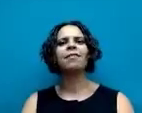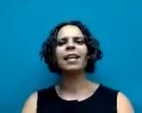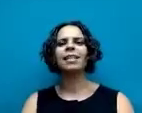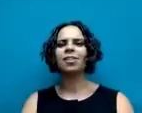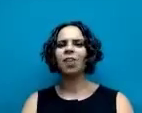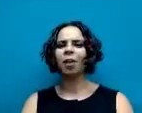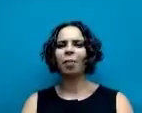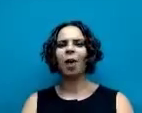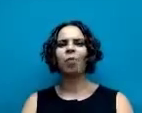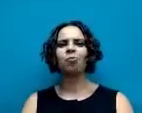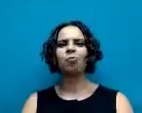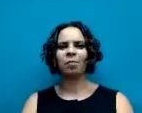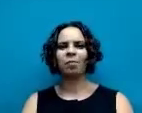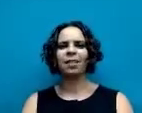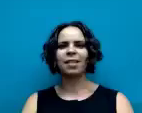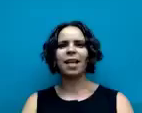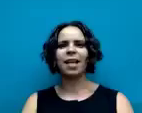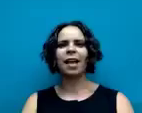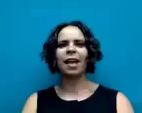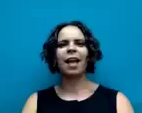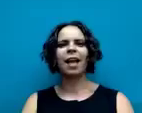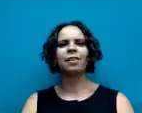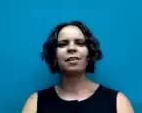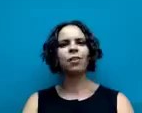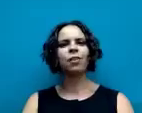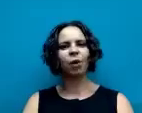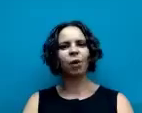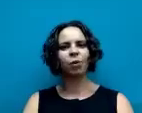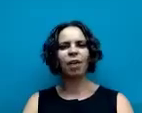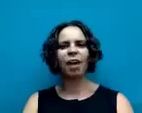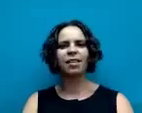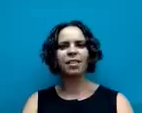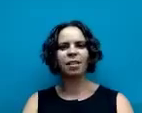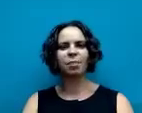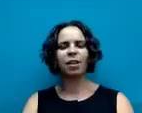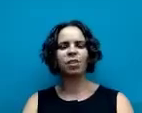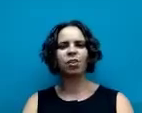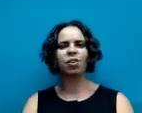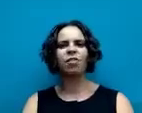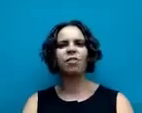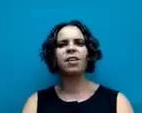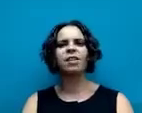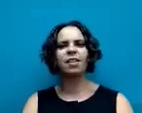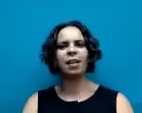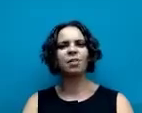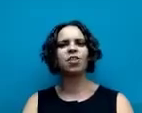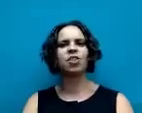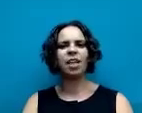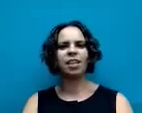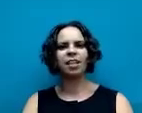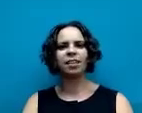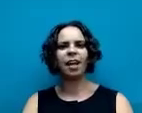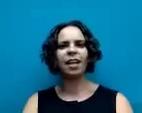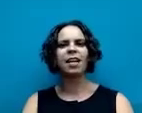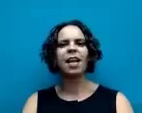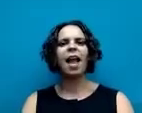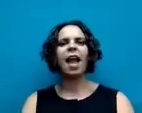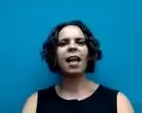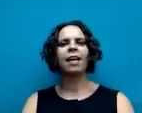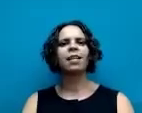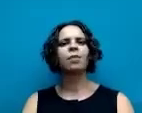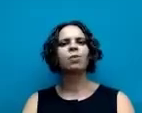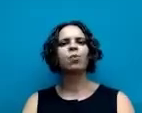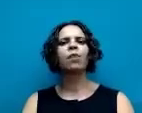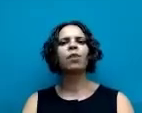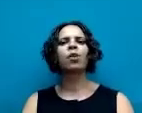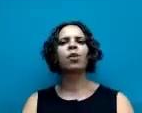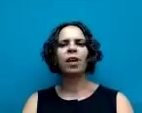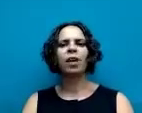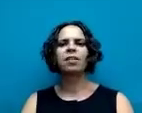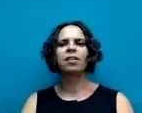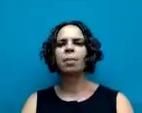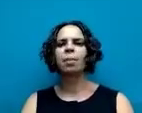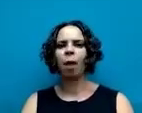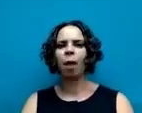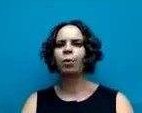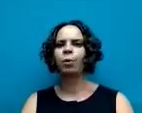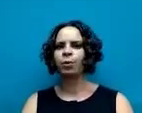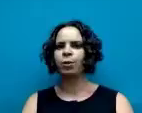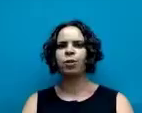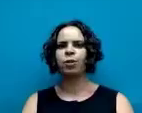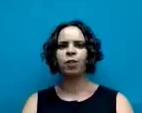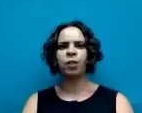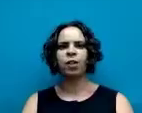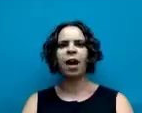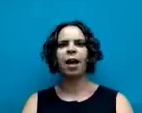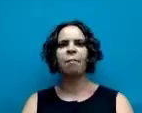Finally, let's talk about remixing. And if you don't know who that is in the picture, his name is Jay Dilla, and he was one of the greatest